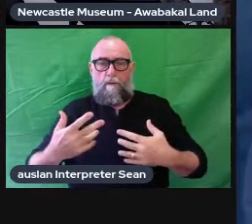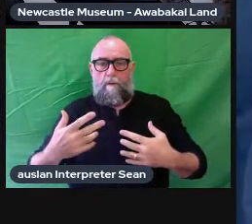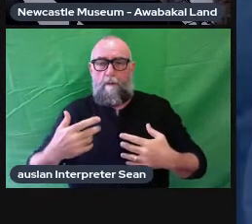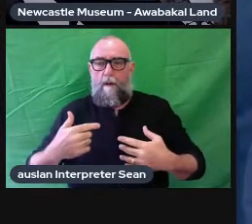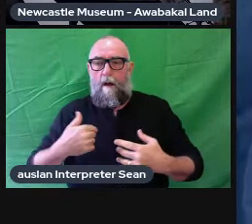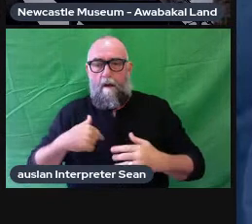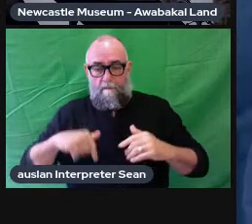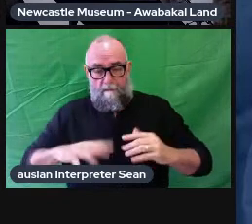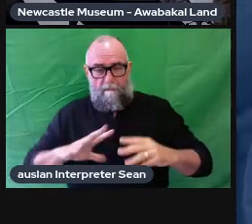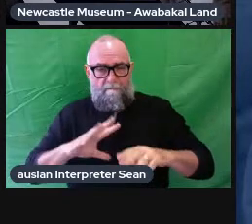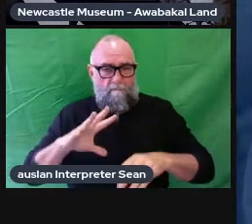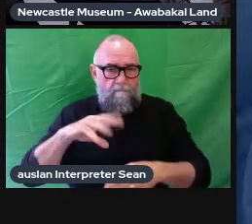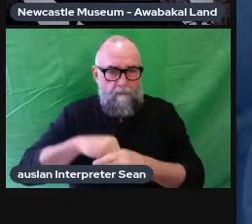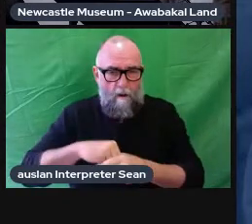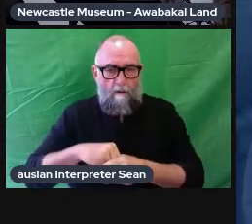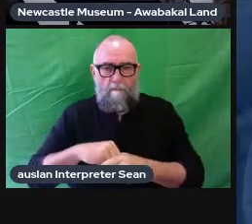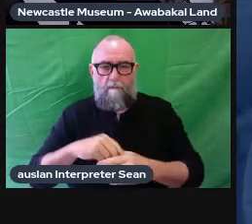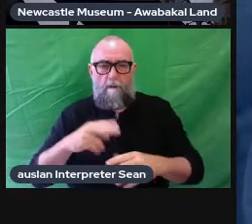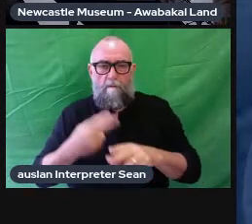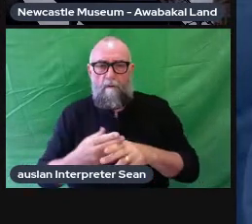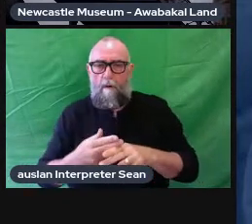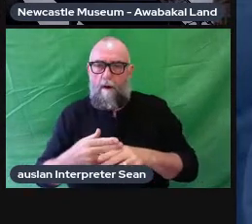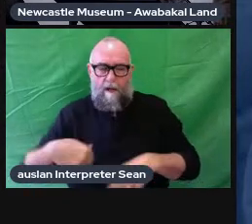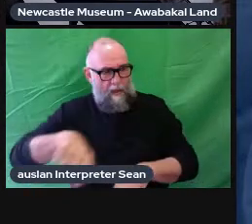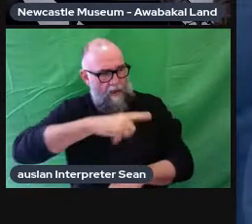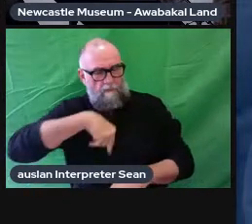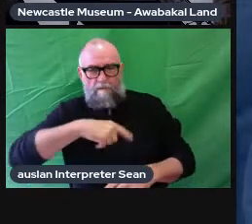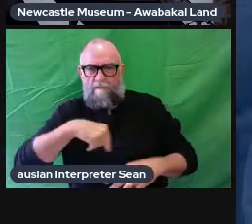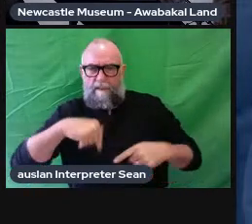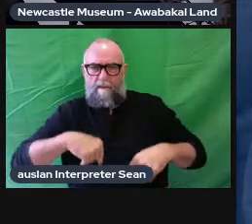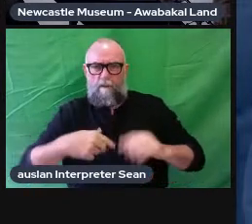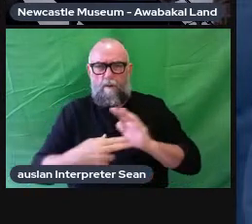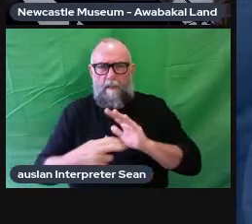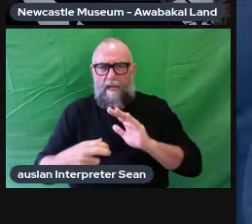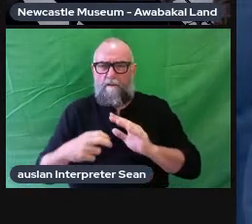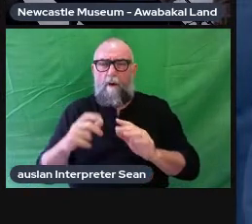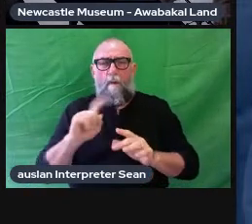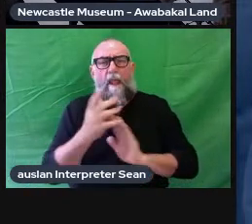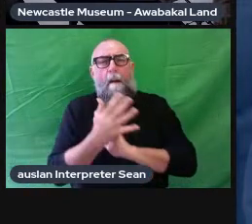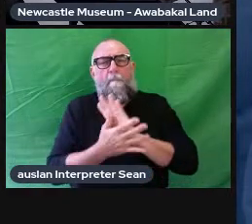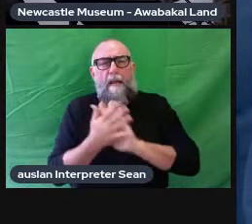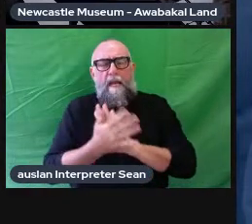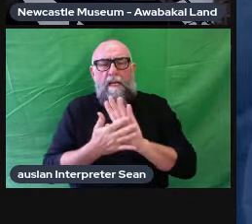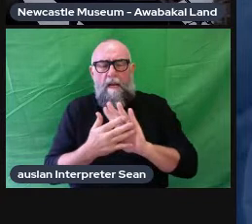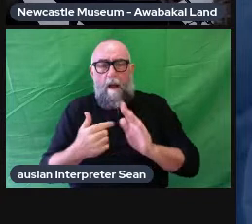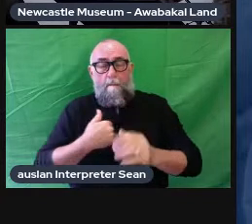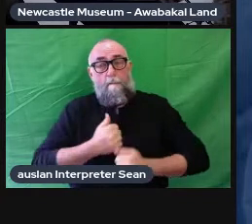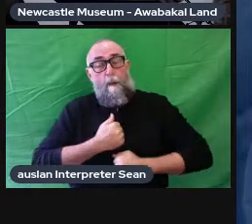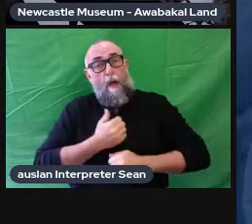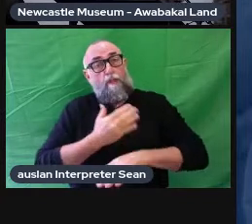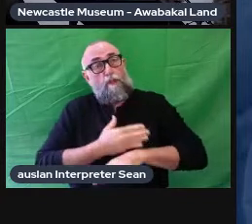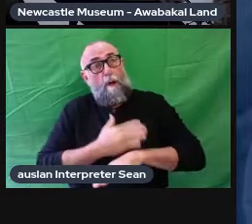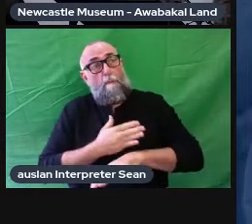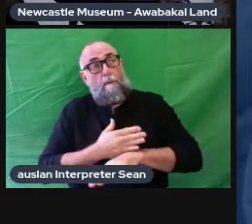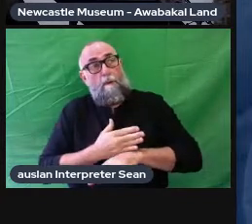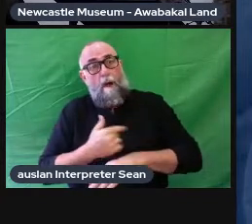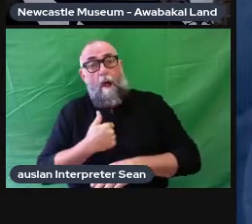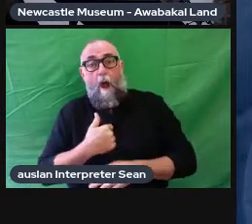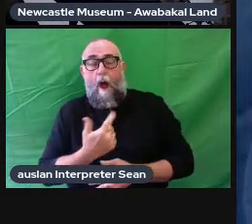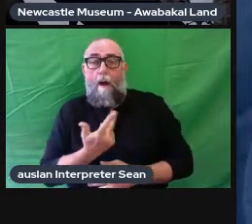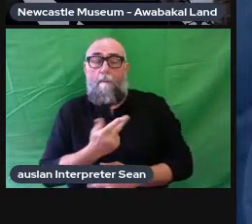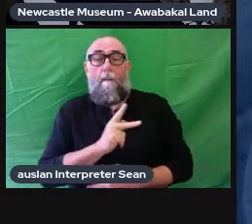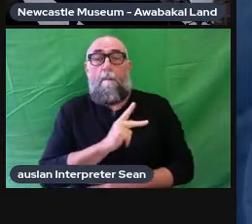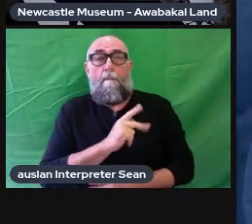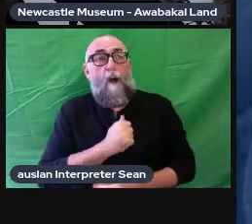and Community Involvement Lead, which is, a long way of saying I have the pleasure of being kind of a professional connector of